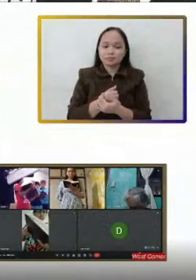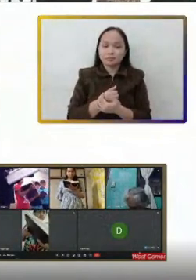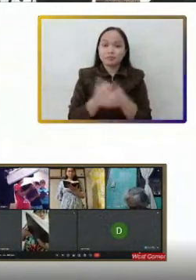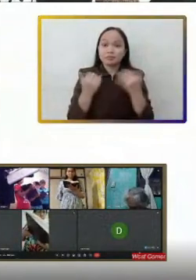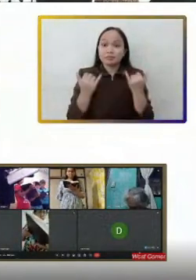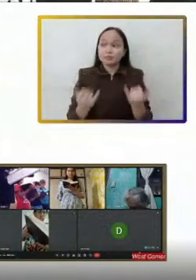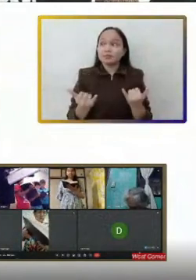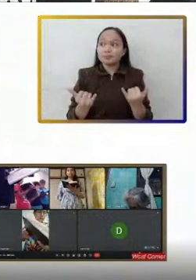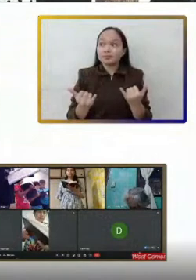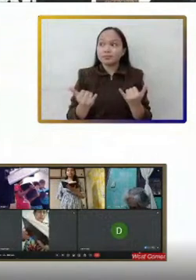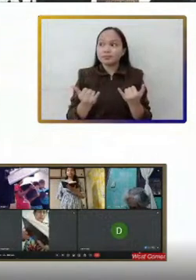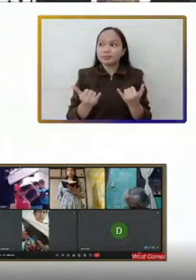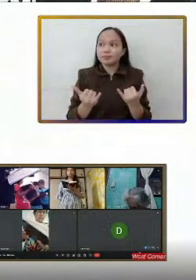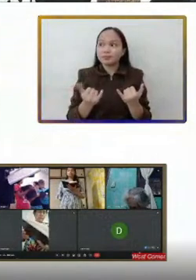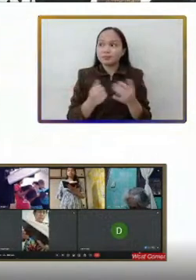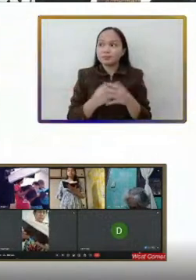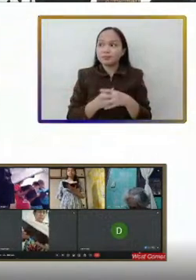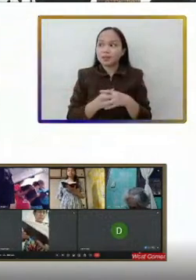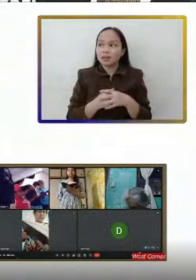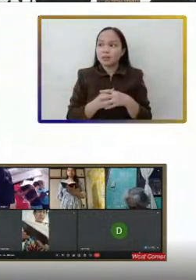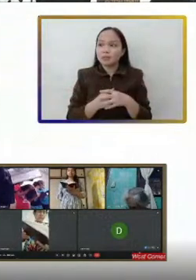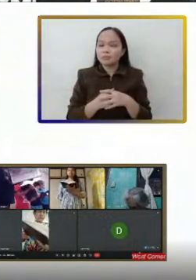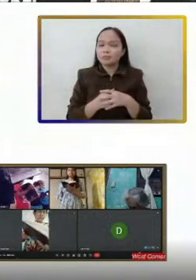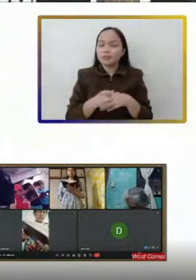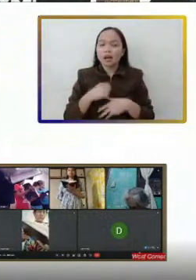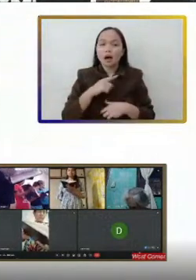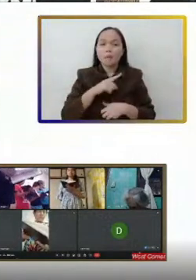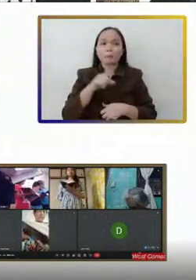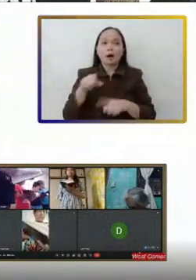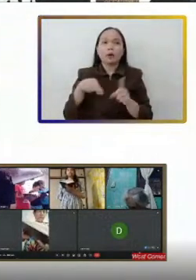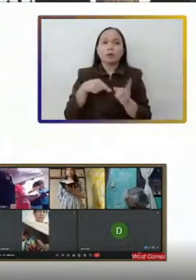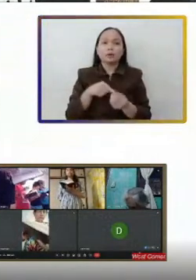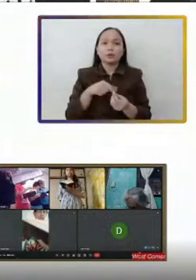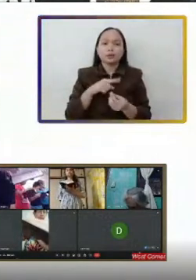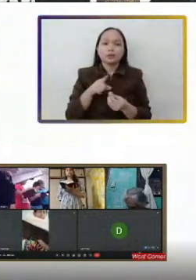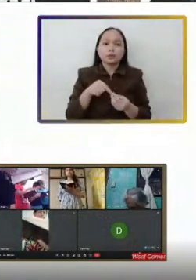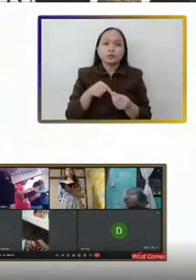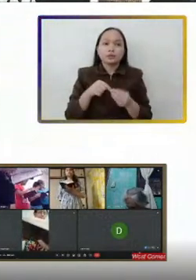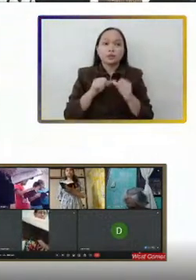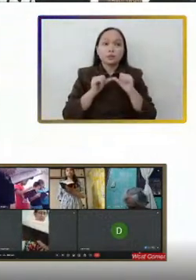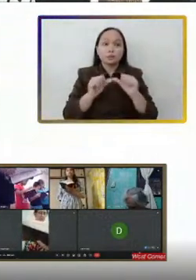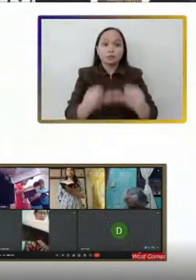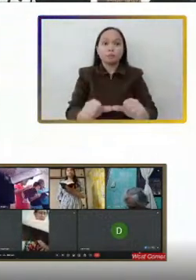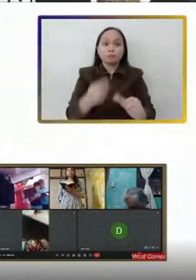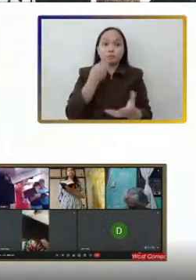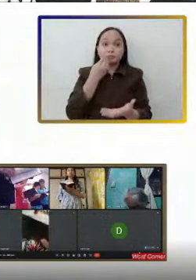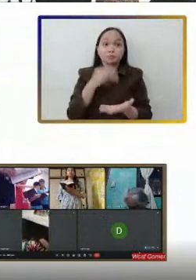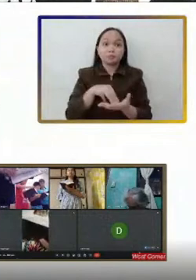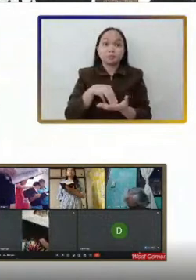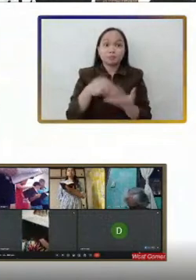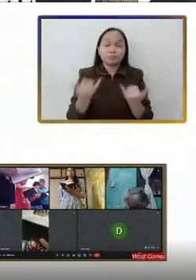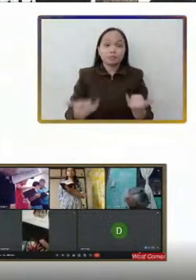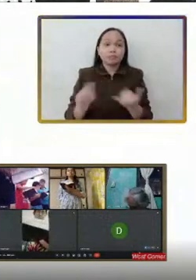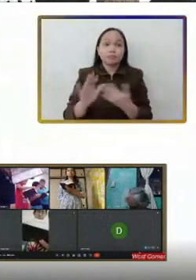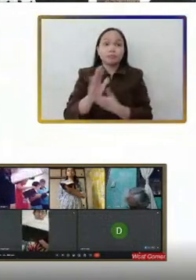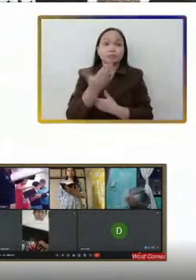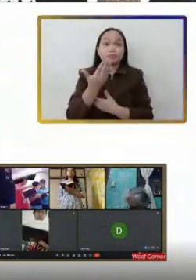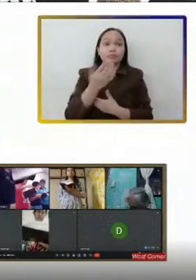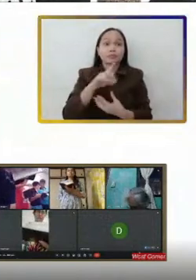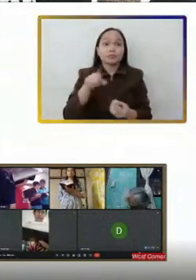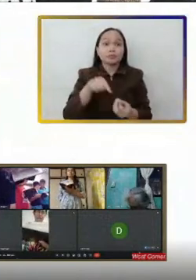Tonight, this is the continuation of the message this morning, the power